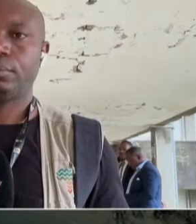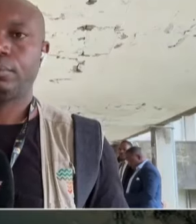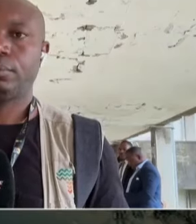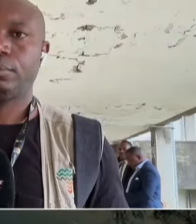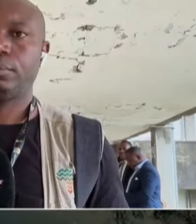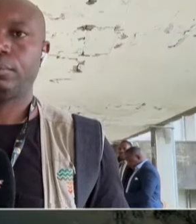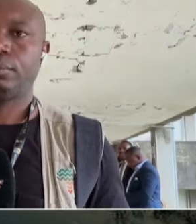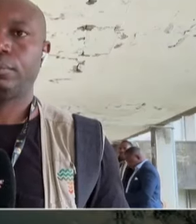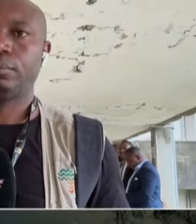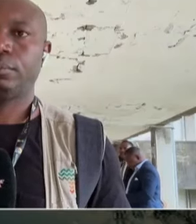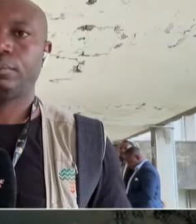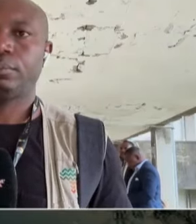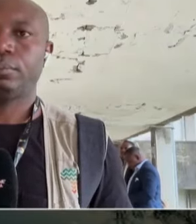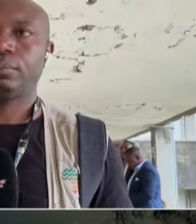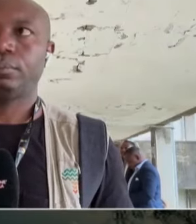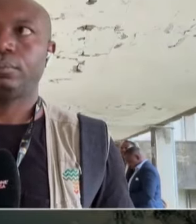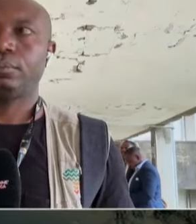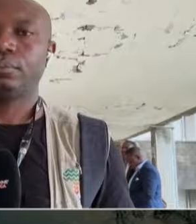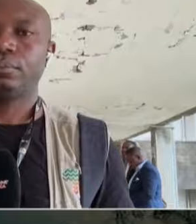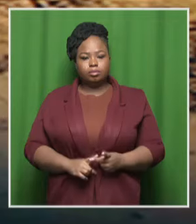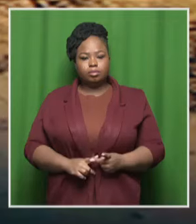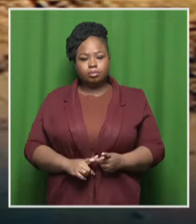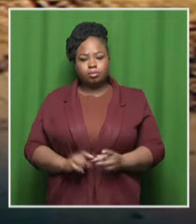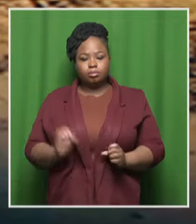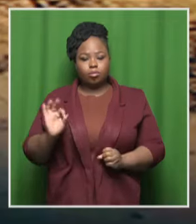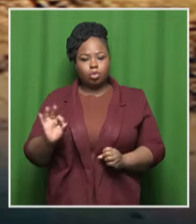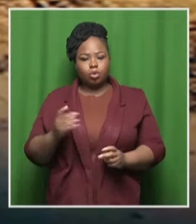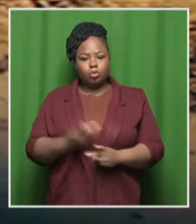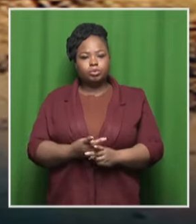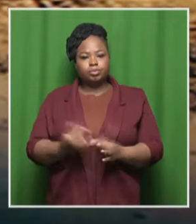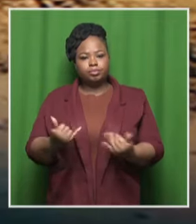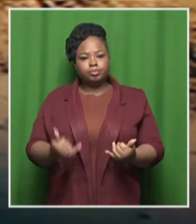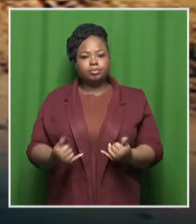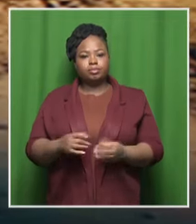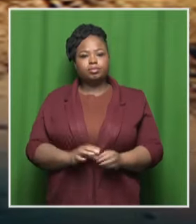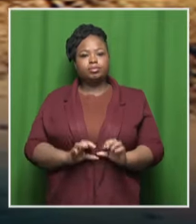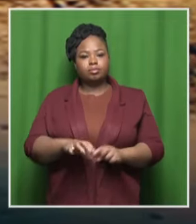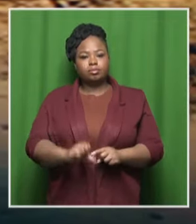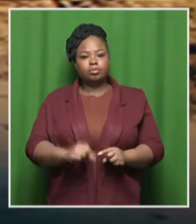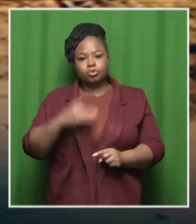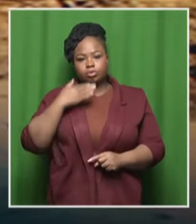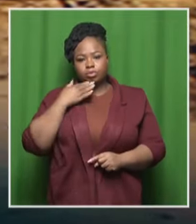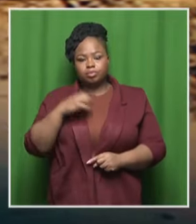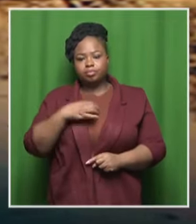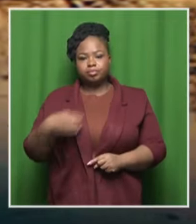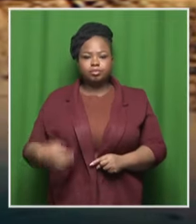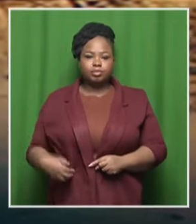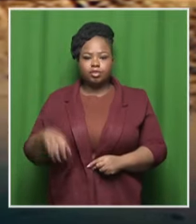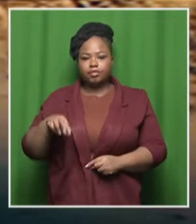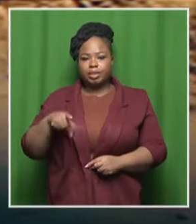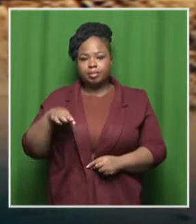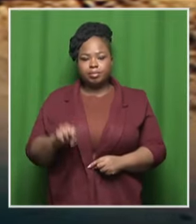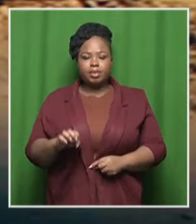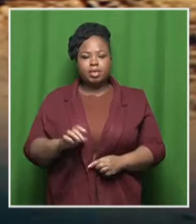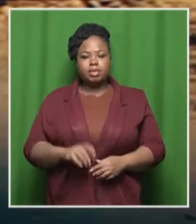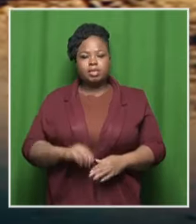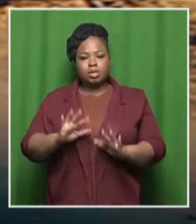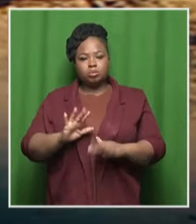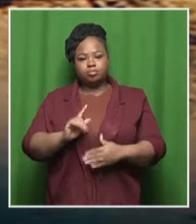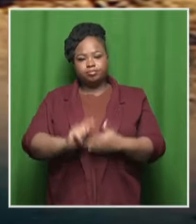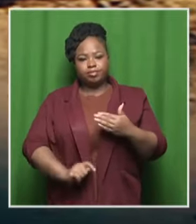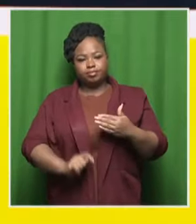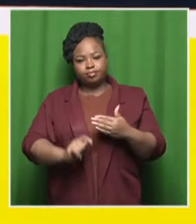here. Mozambicans, as we know, going to the polls to elect a successor to the president, Filipe Nyusi, whose 10-year term